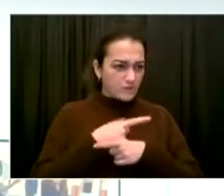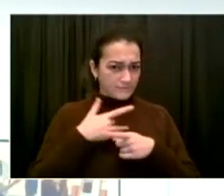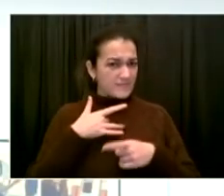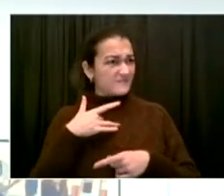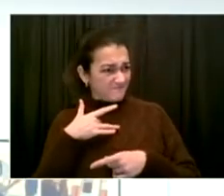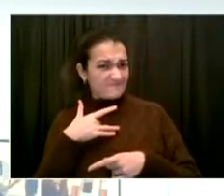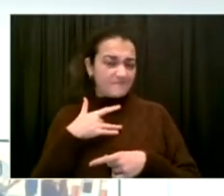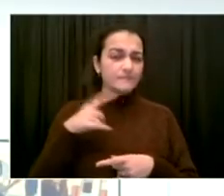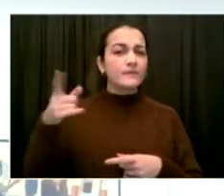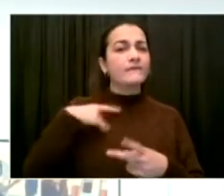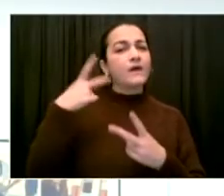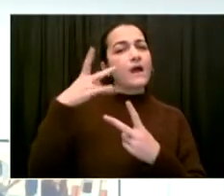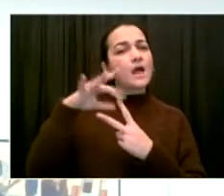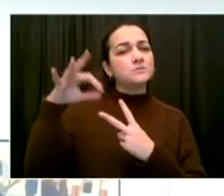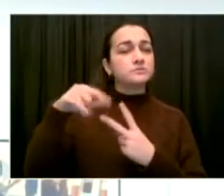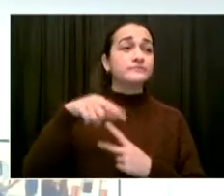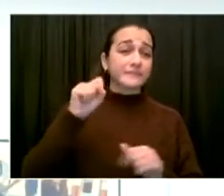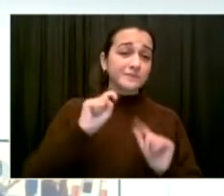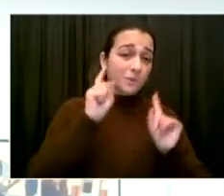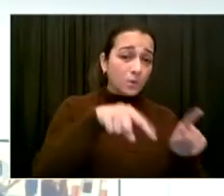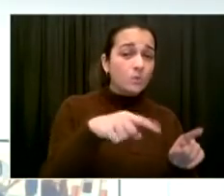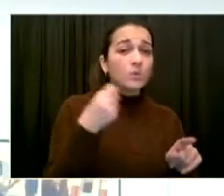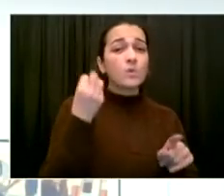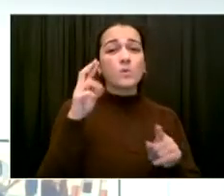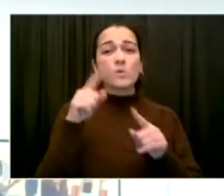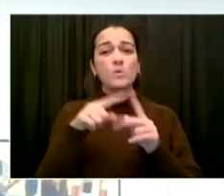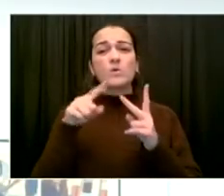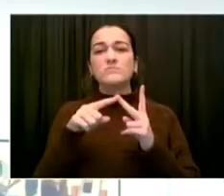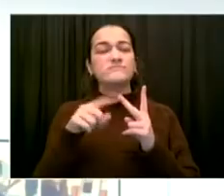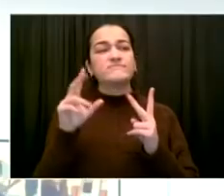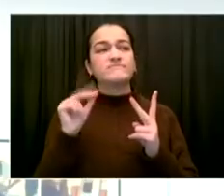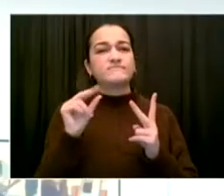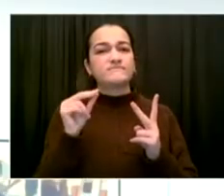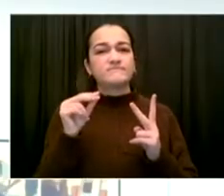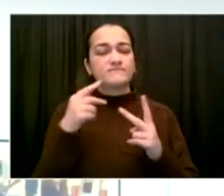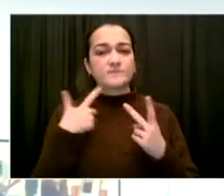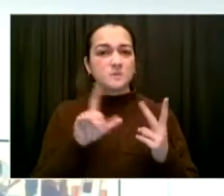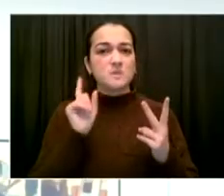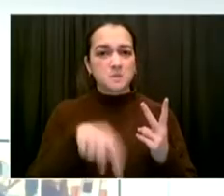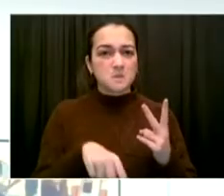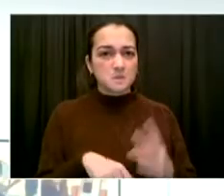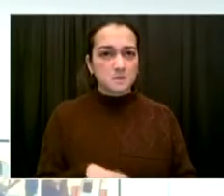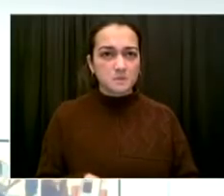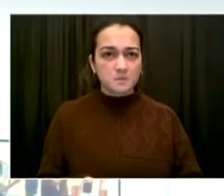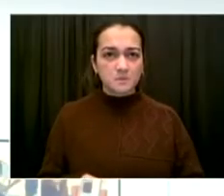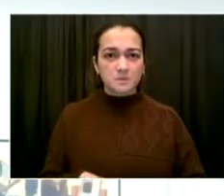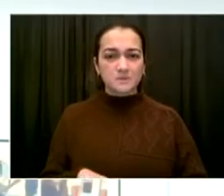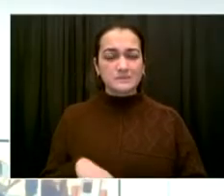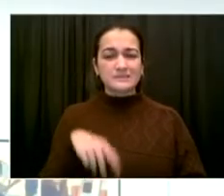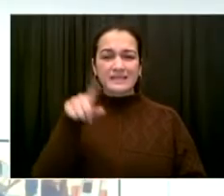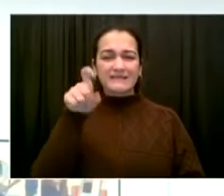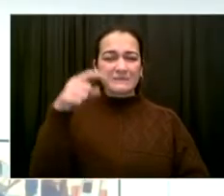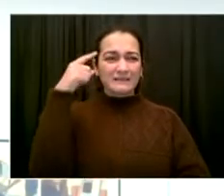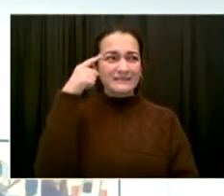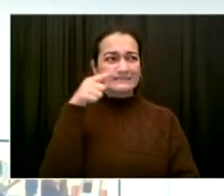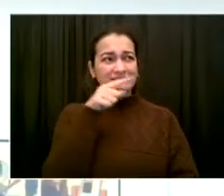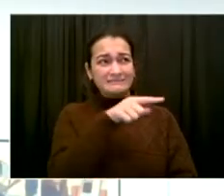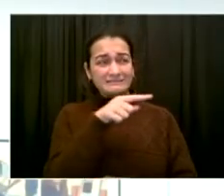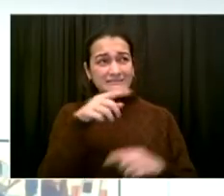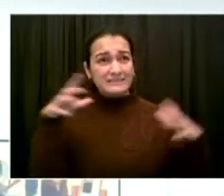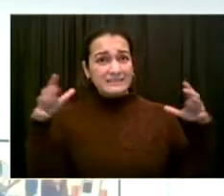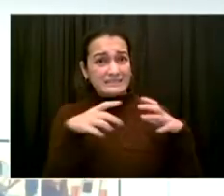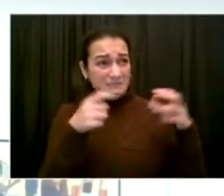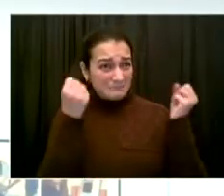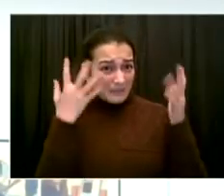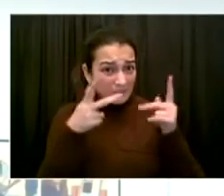to something where there was a crowded setting and you're someone with a weakened immune system, the level of